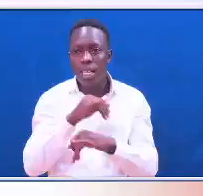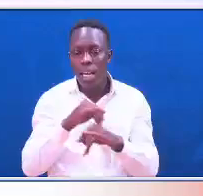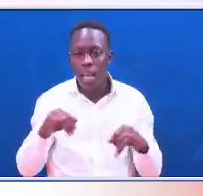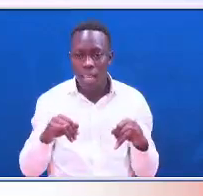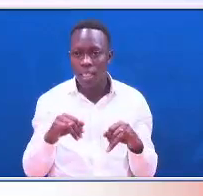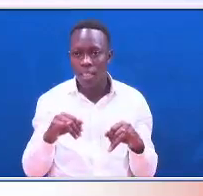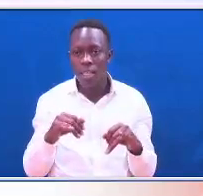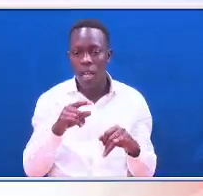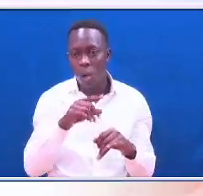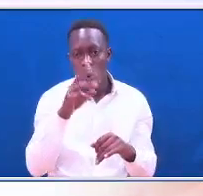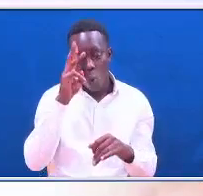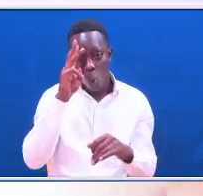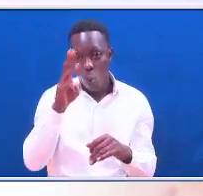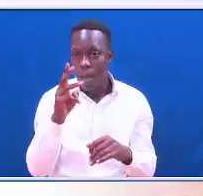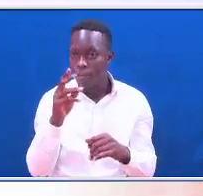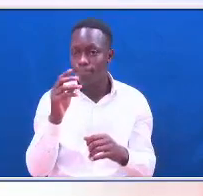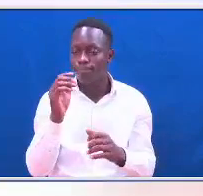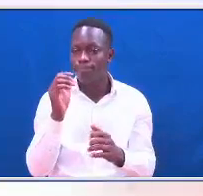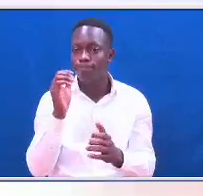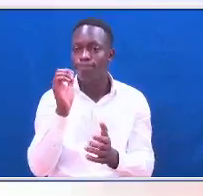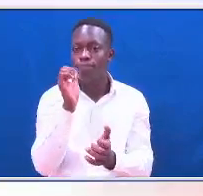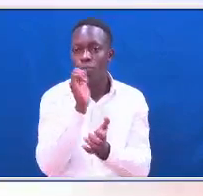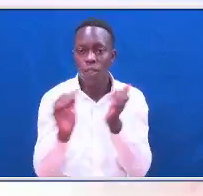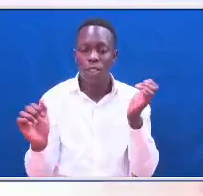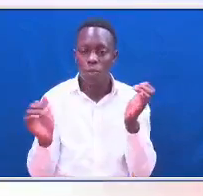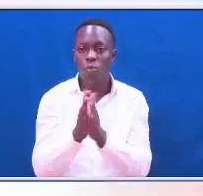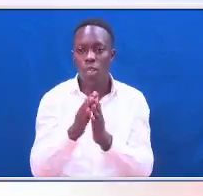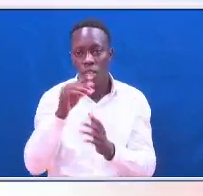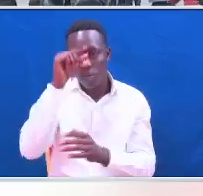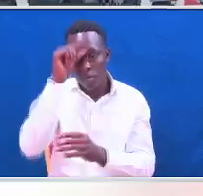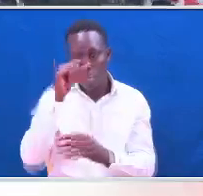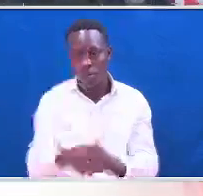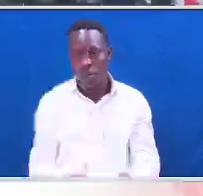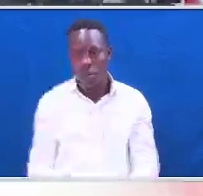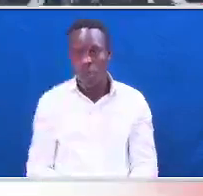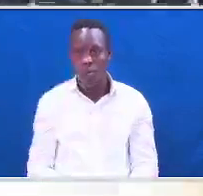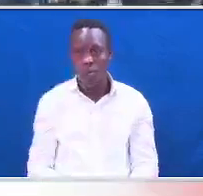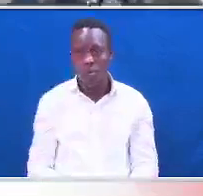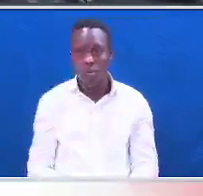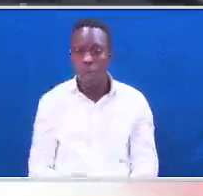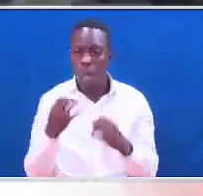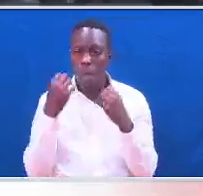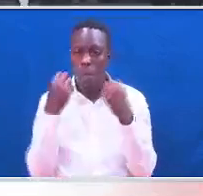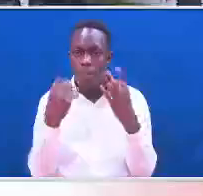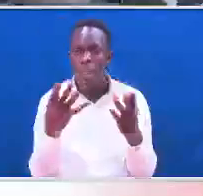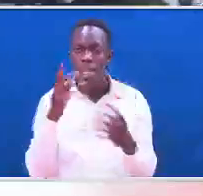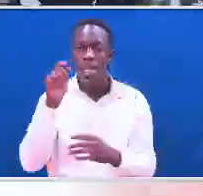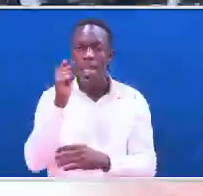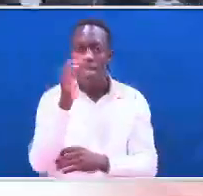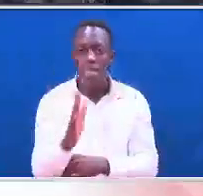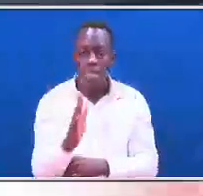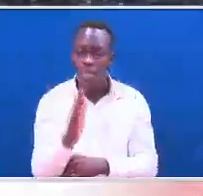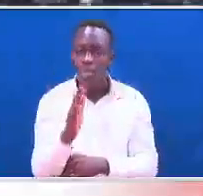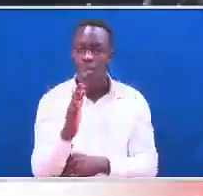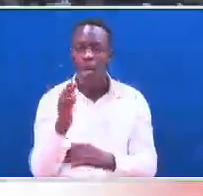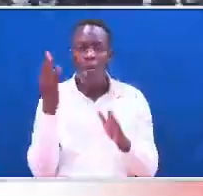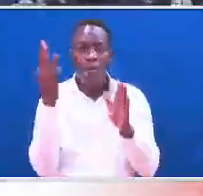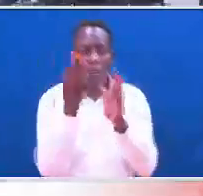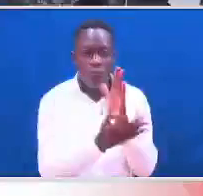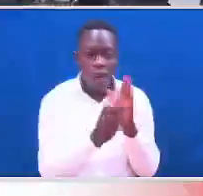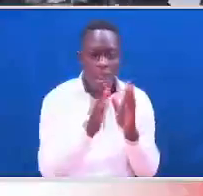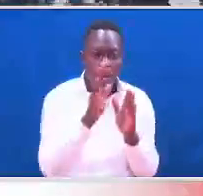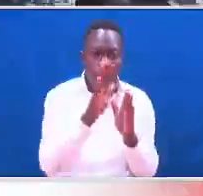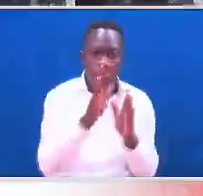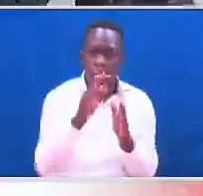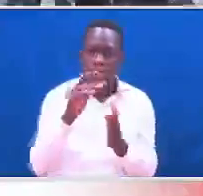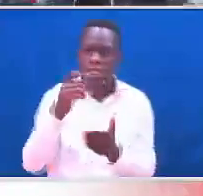is liable for prosecution by the government. Listen in. A majority of Kenyans filed their returns before the 30th